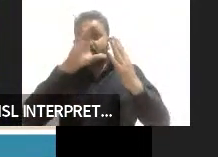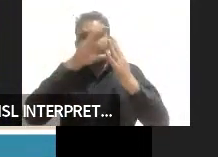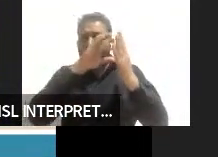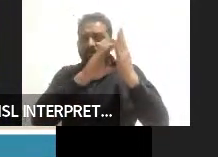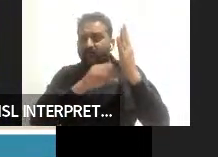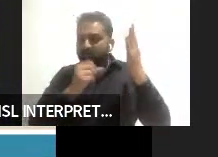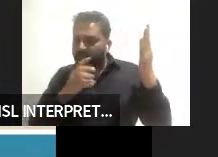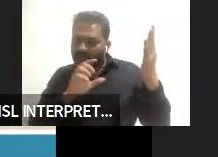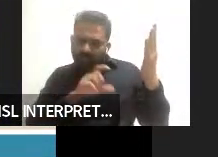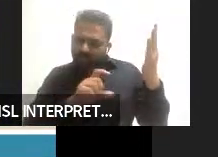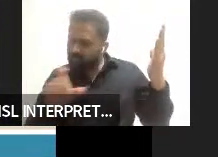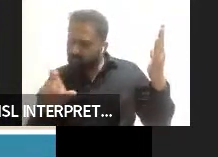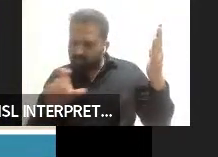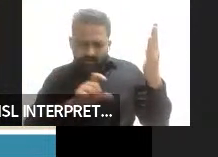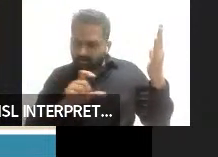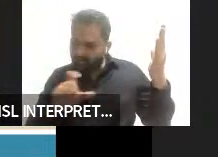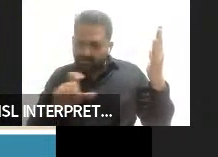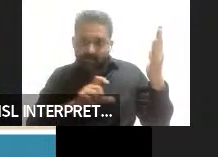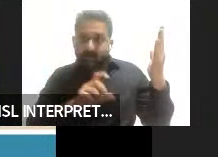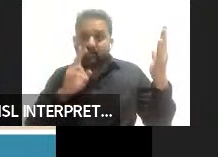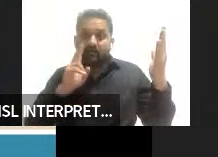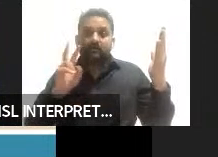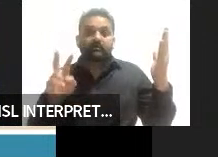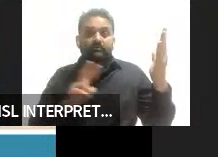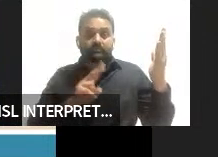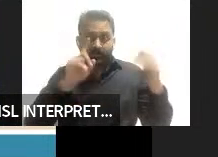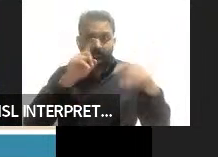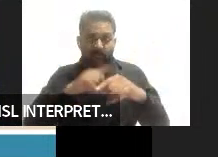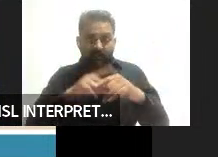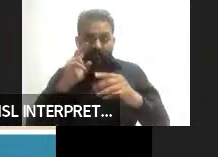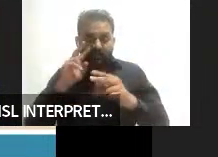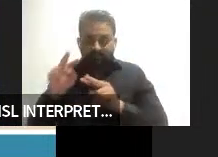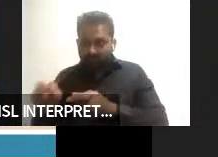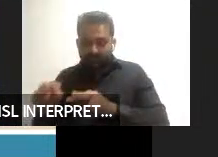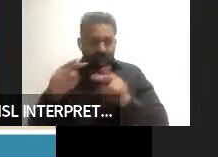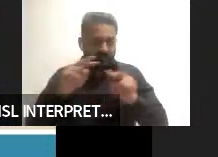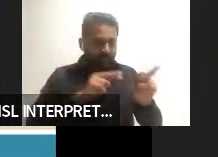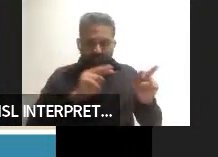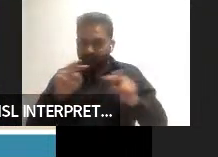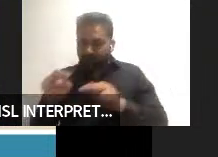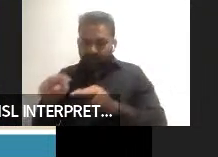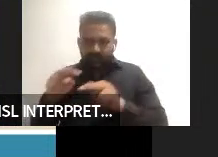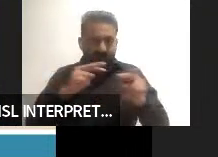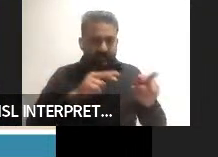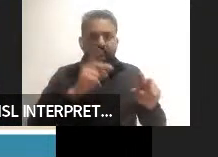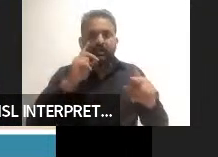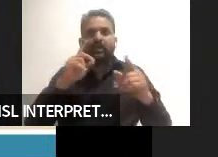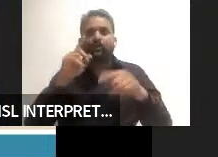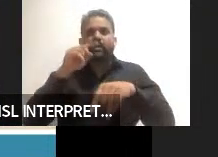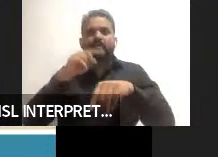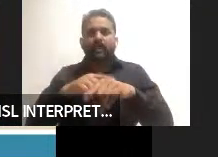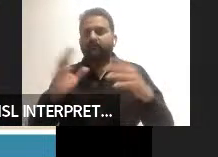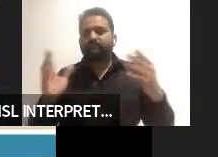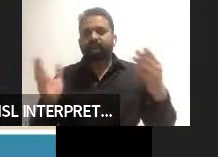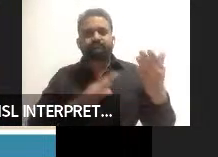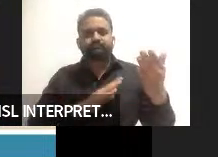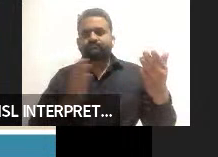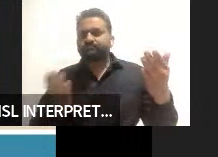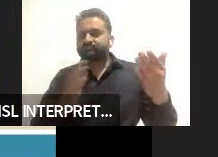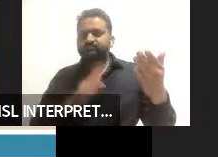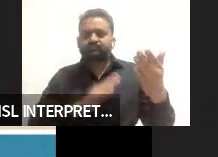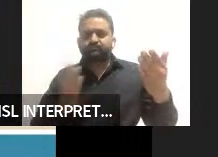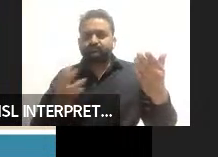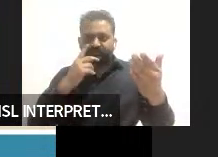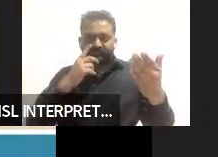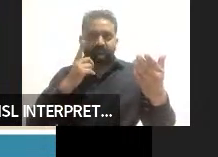you are citing this case. So in one time, you can kill 3 birds and you can do 3 things at one time. This is the way you